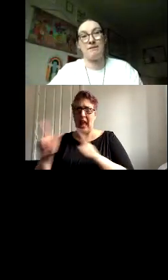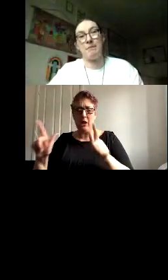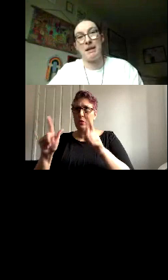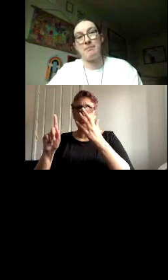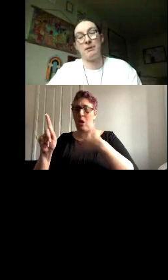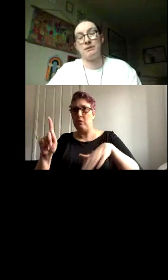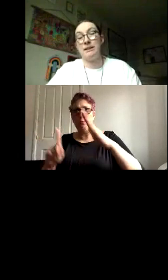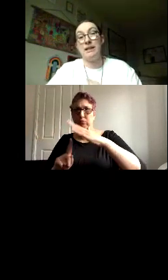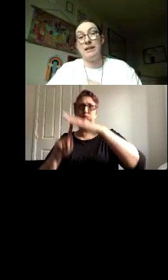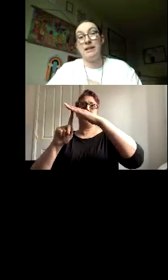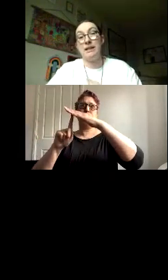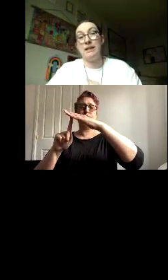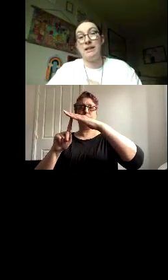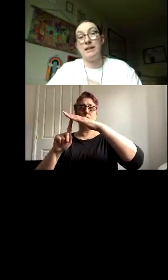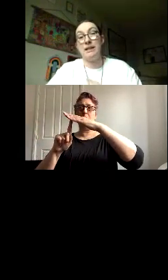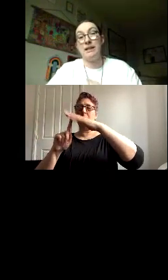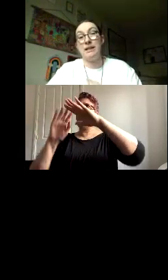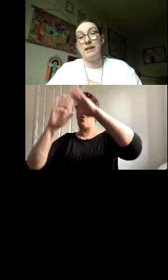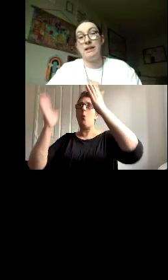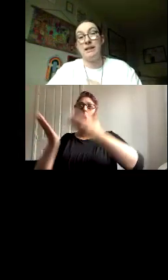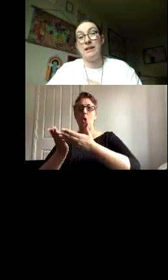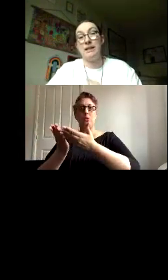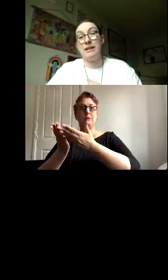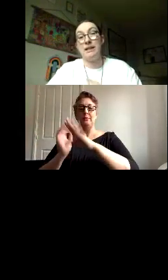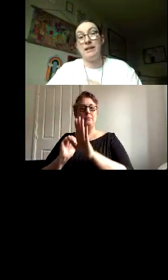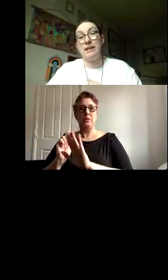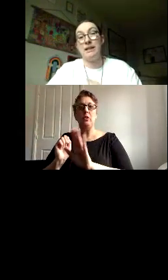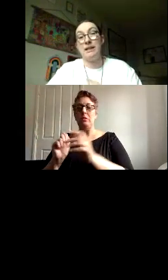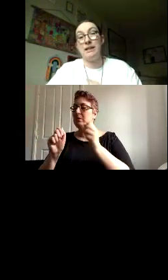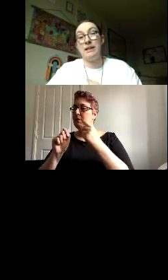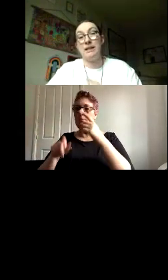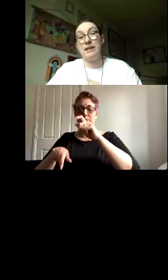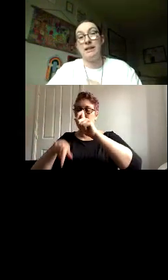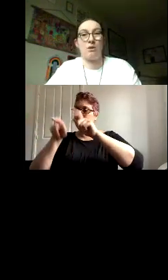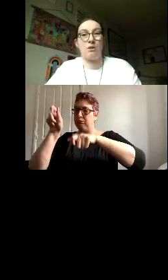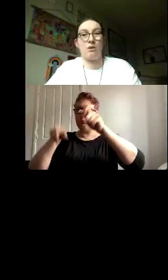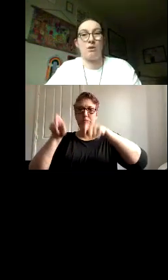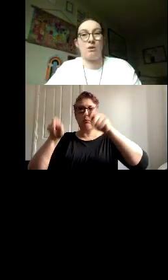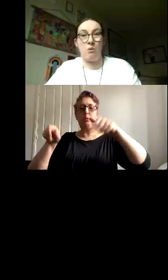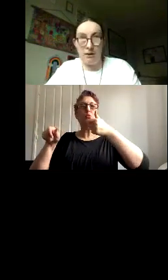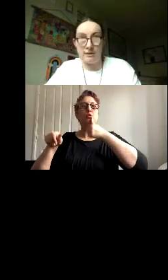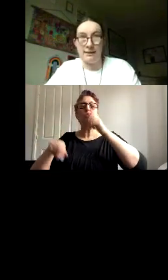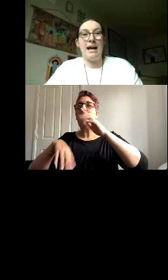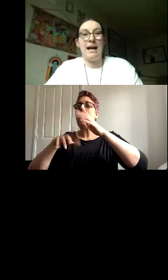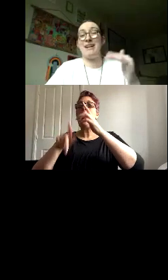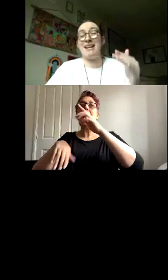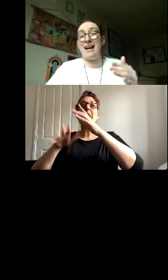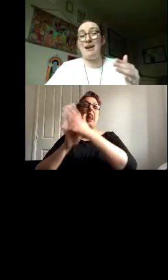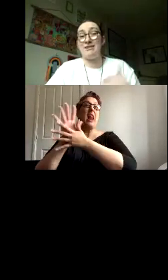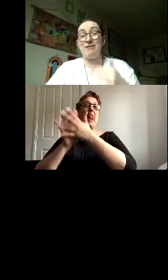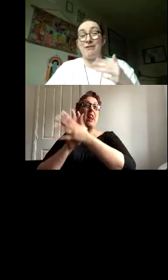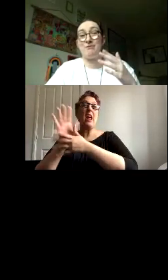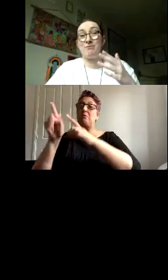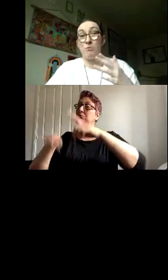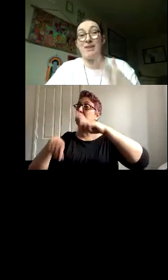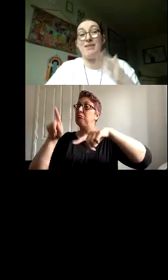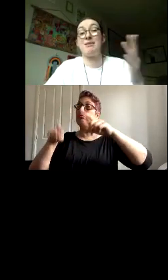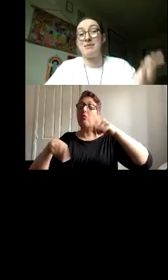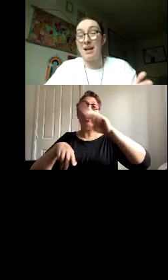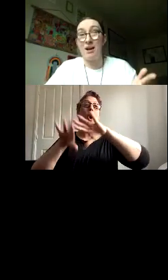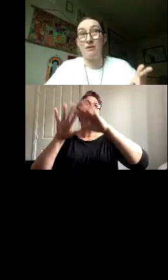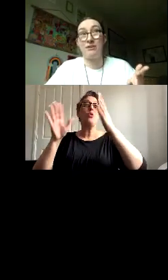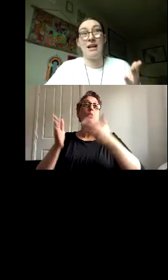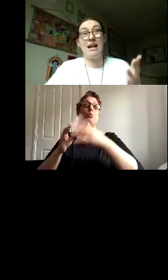by different people all across the world. And those signs are very different